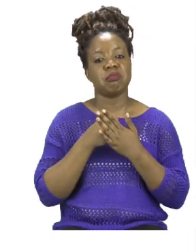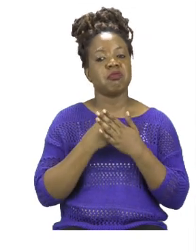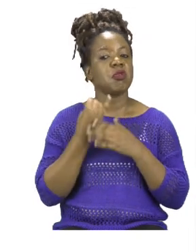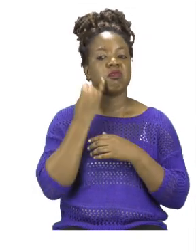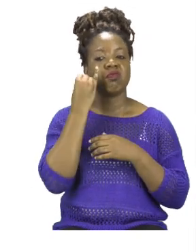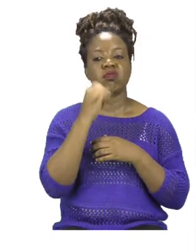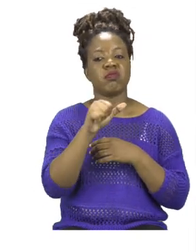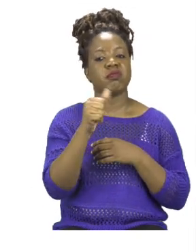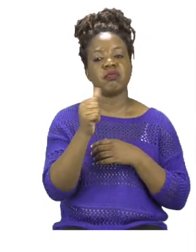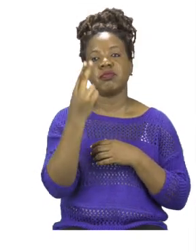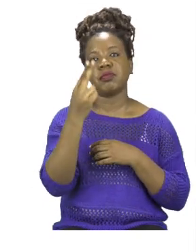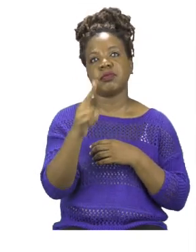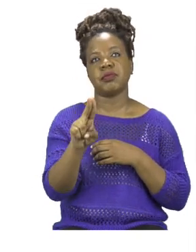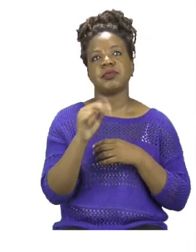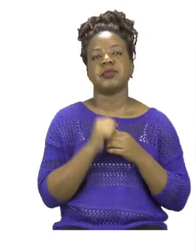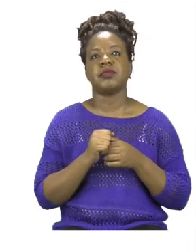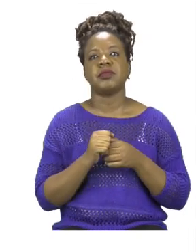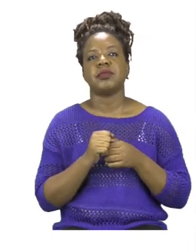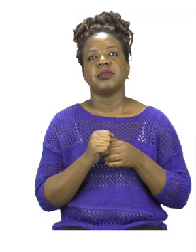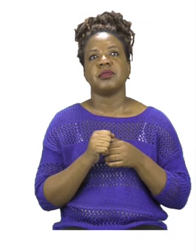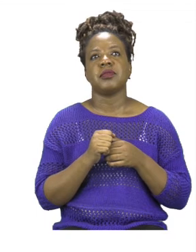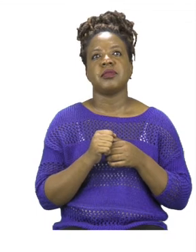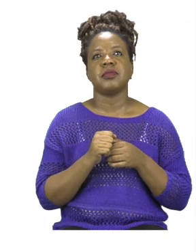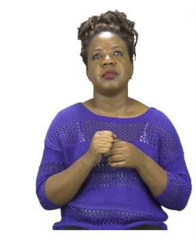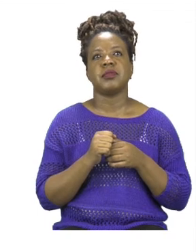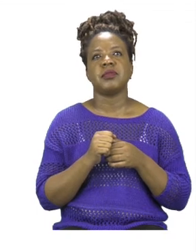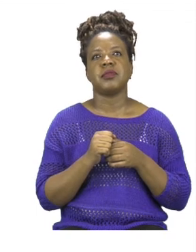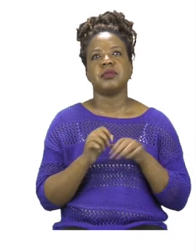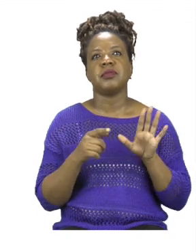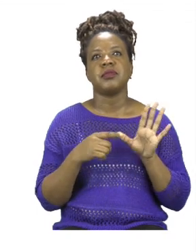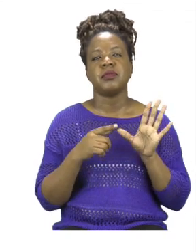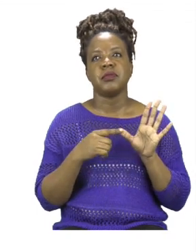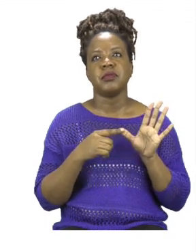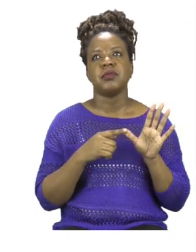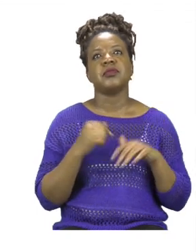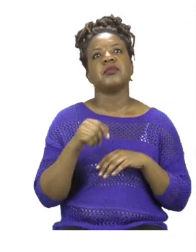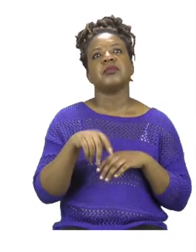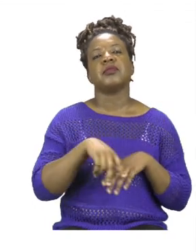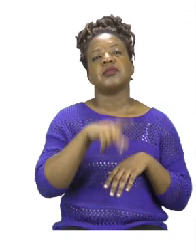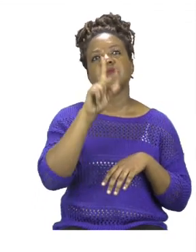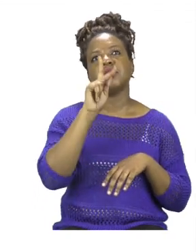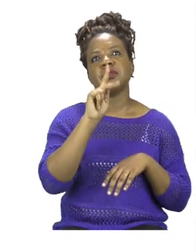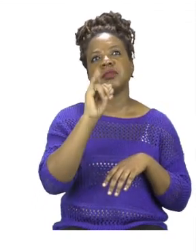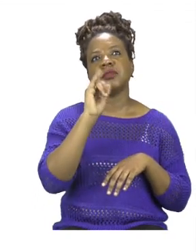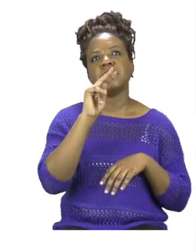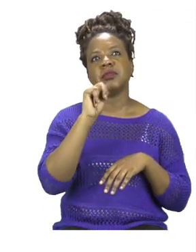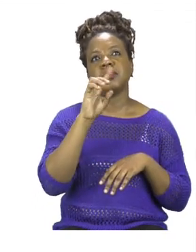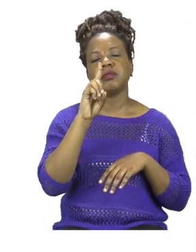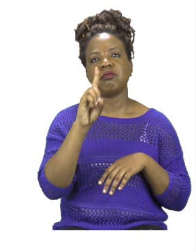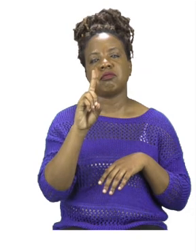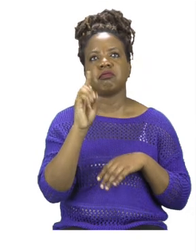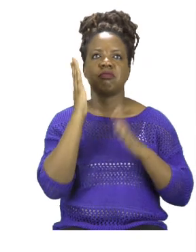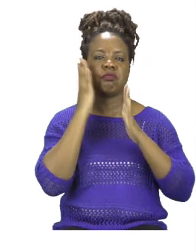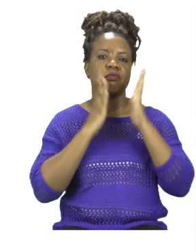other. And the last word we have is the word kind. When someone is kind, they are good and they